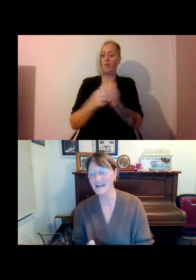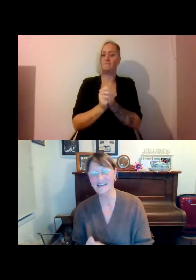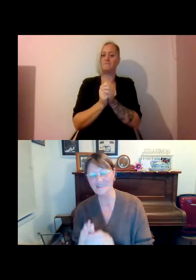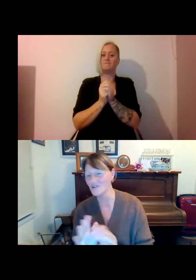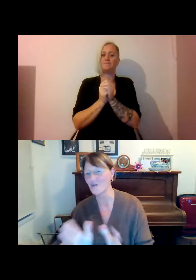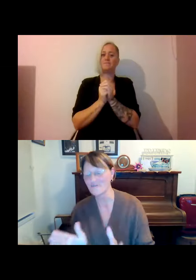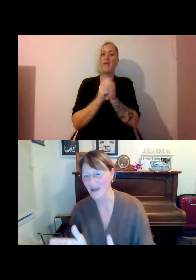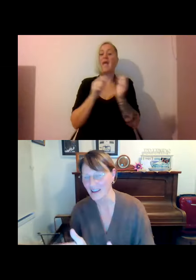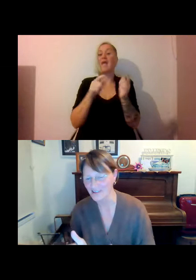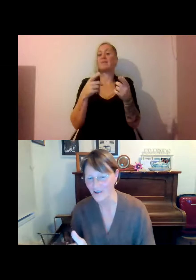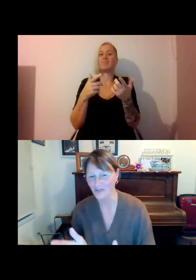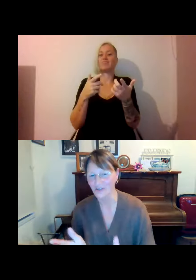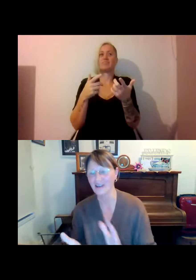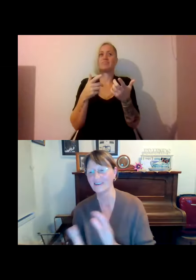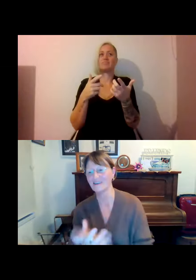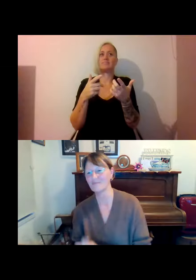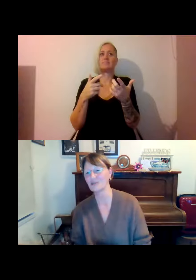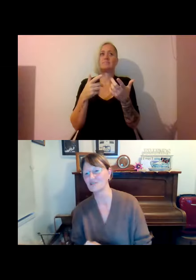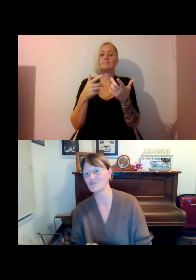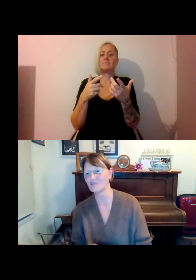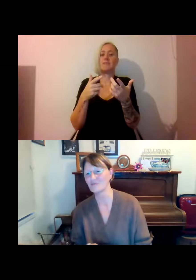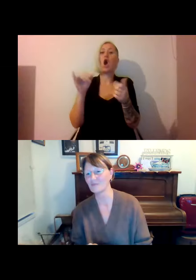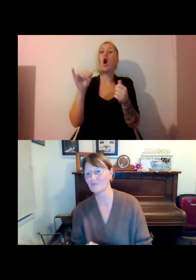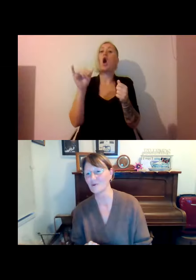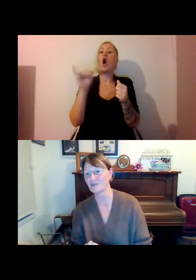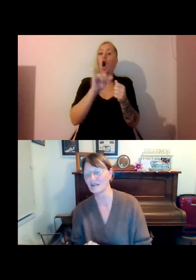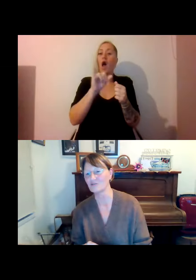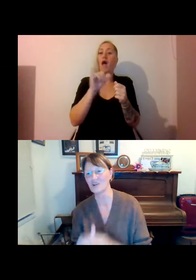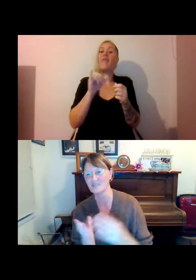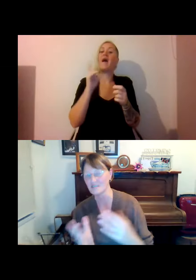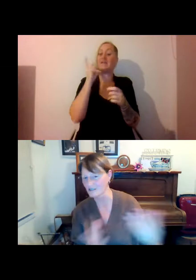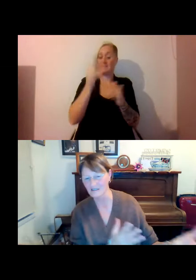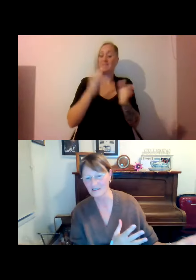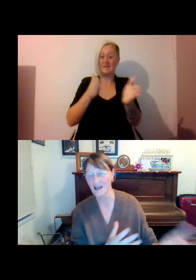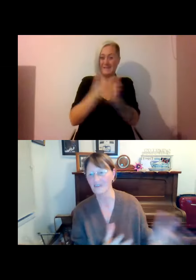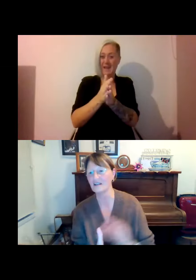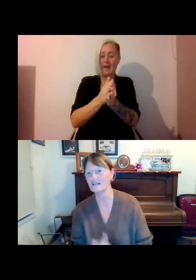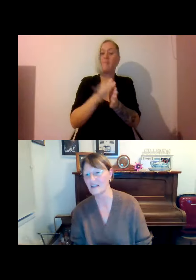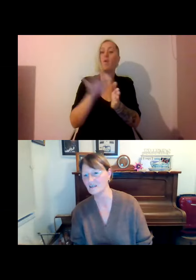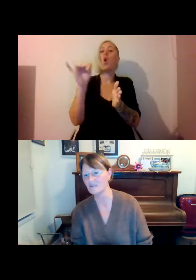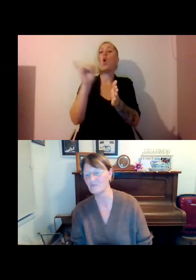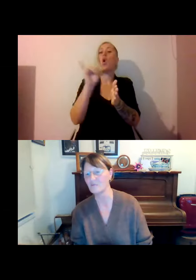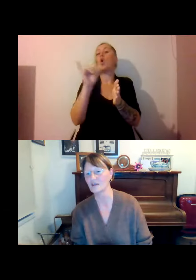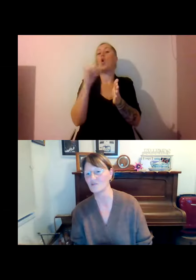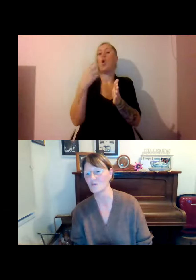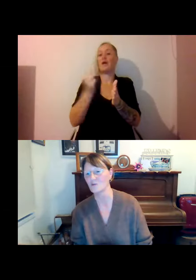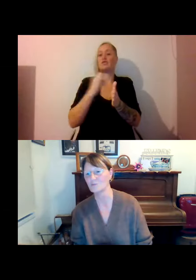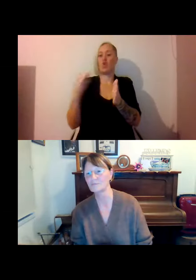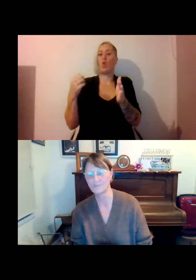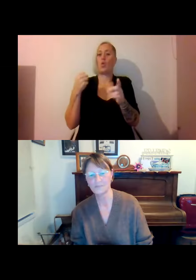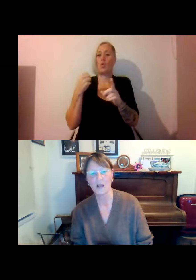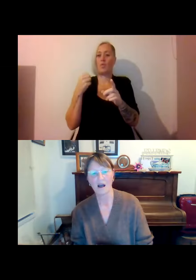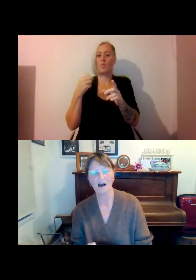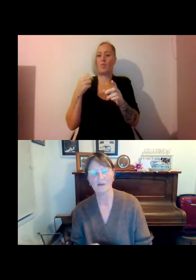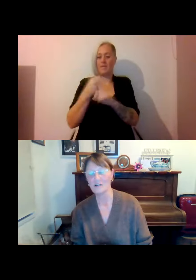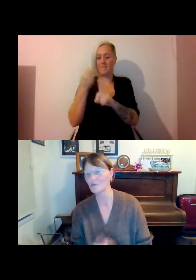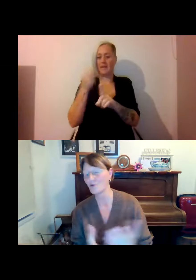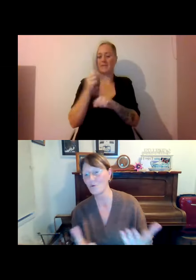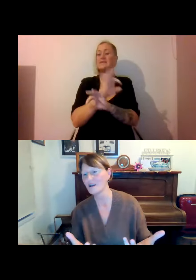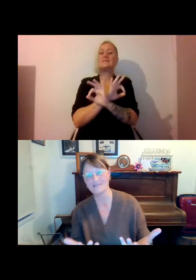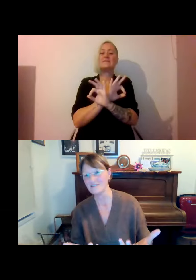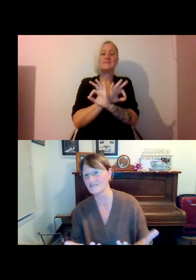worst, it has no impact on their ability to develop spoken language. It doesn't have any negative impact at all.